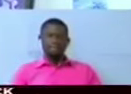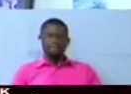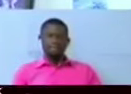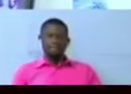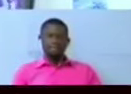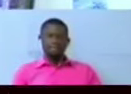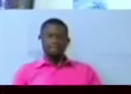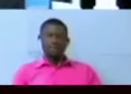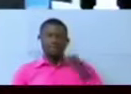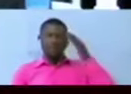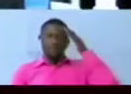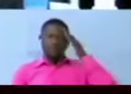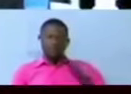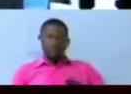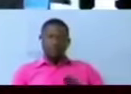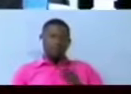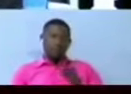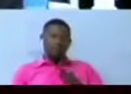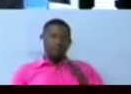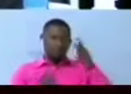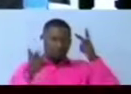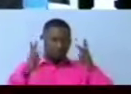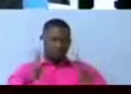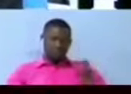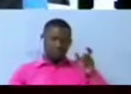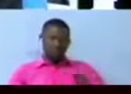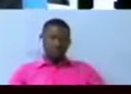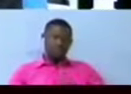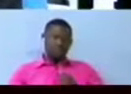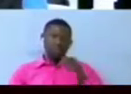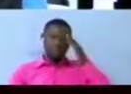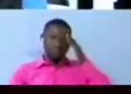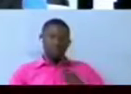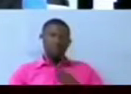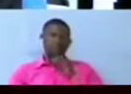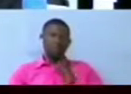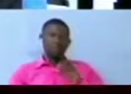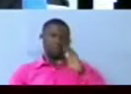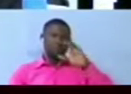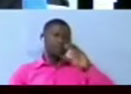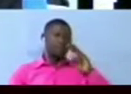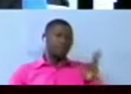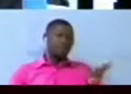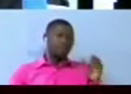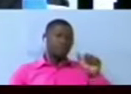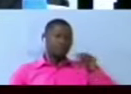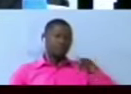Thank you, counsel, and thank you, Mr. Cham, for your testimony.